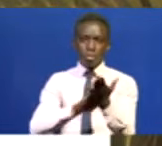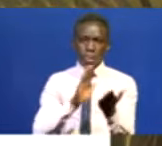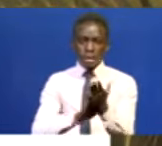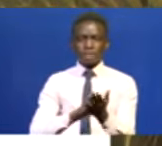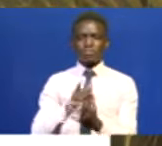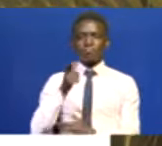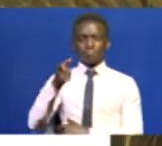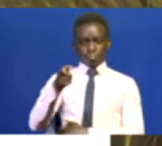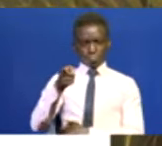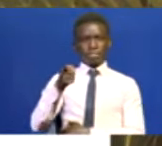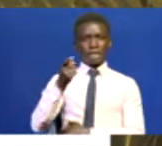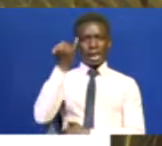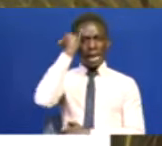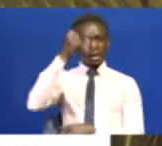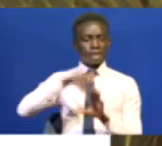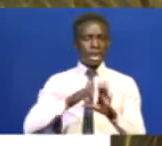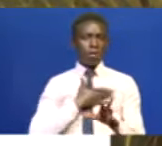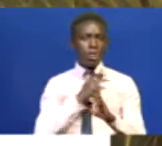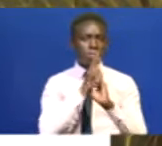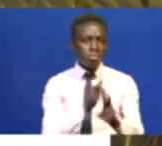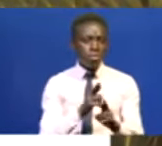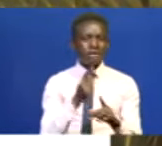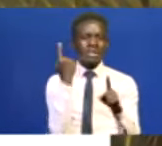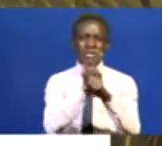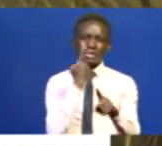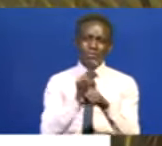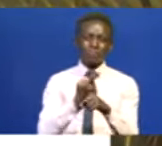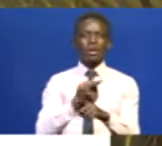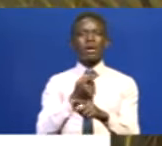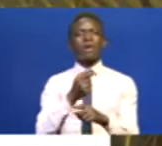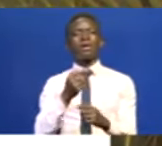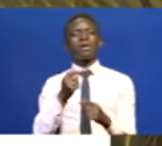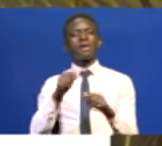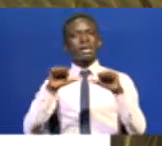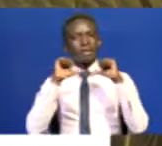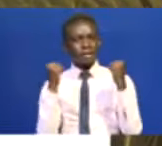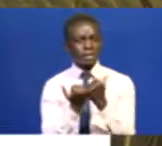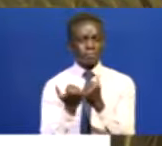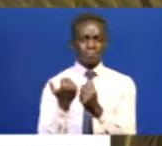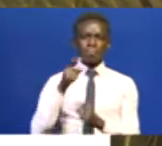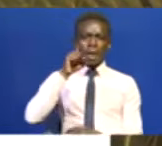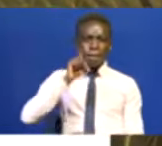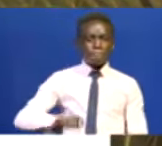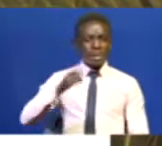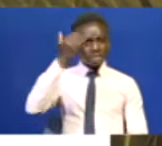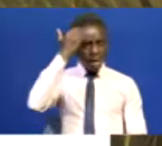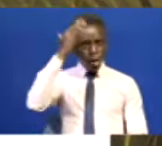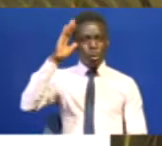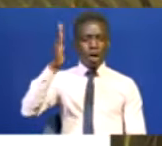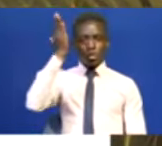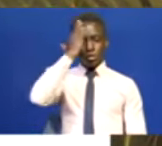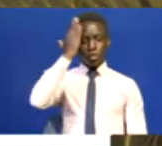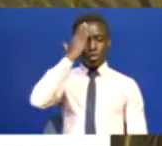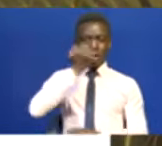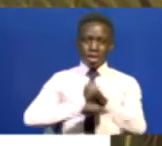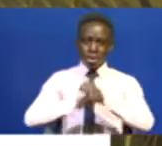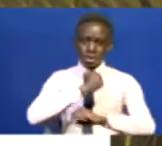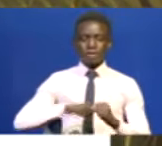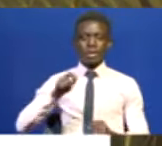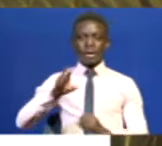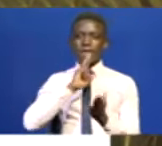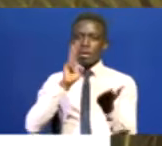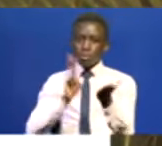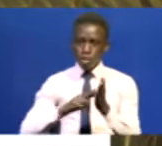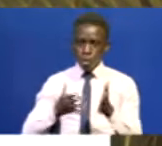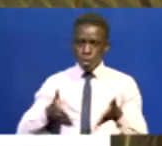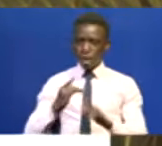relevant ministries, departments, agencies must quickly familiarize themselves with the report and